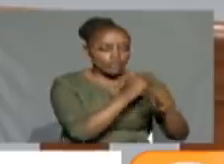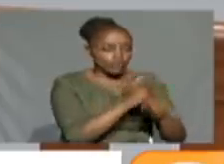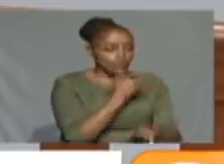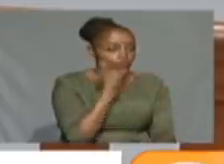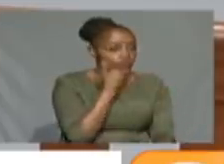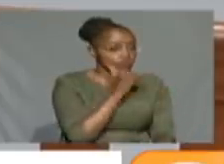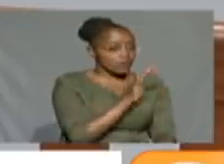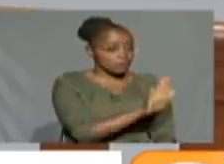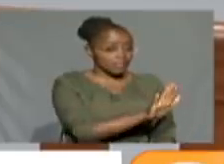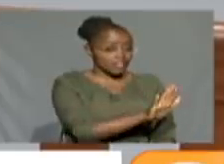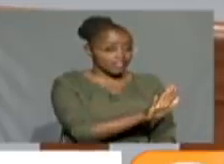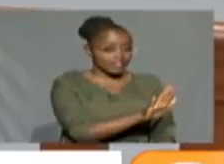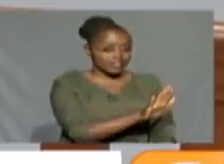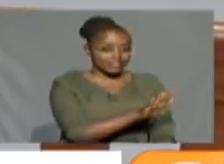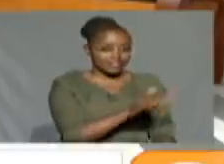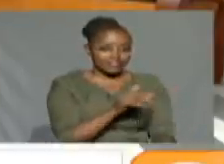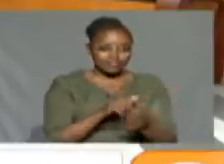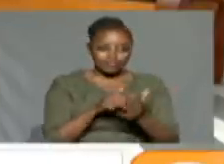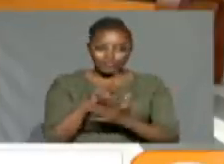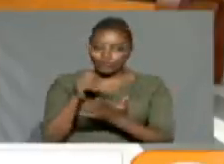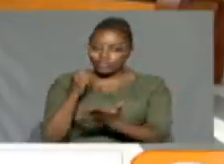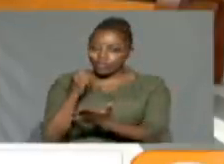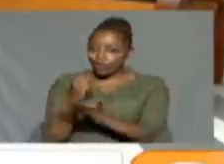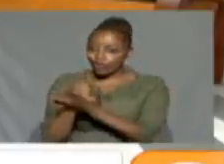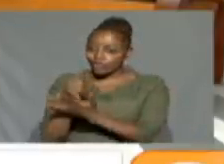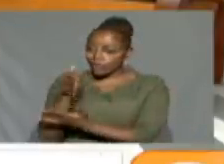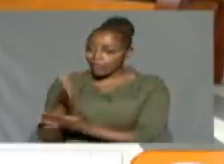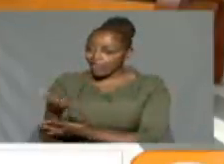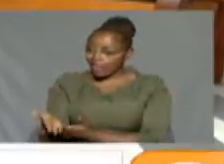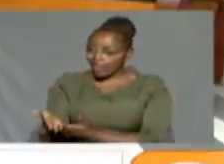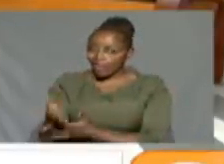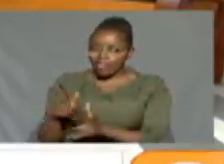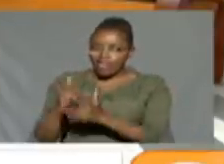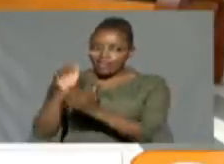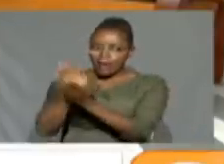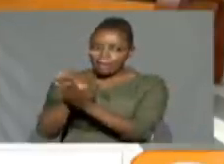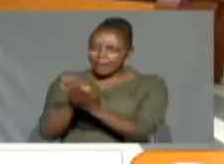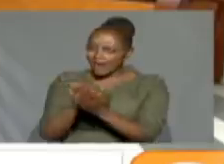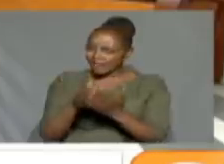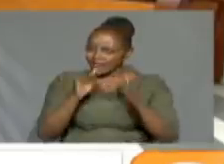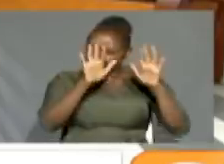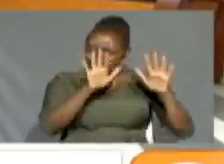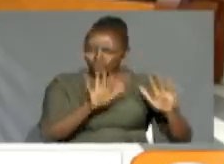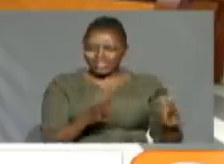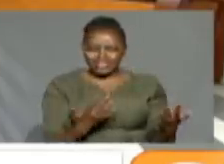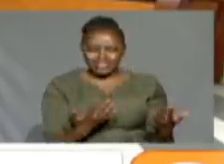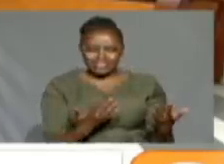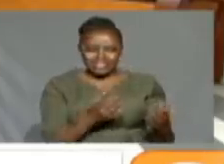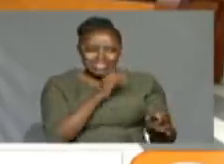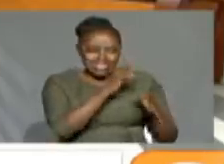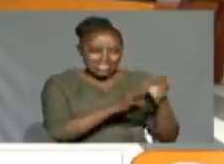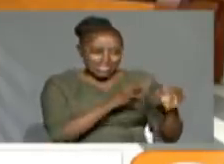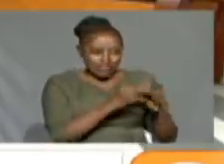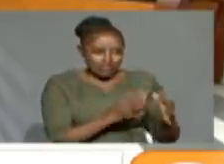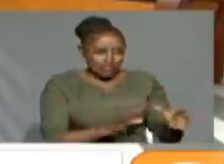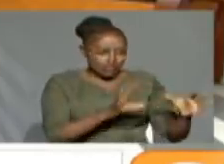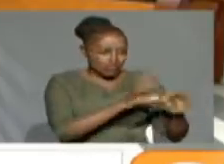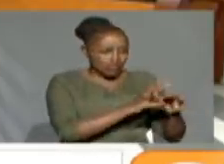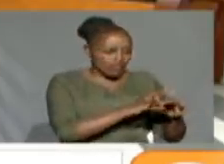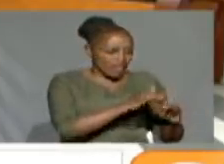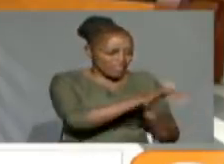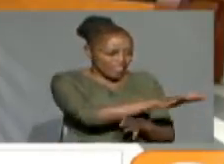devices. So if your office is virtual? Absolutely, the bank becomes virtual. Yes. If we compress geography and